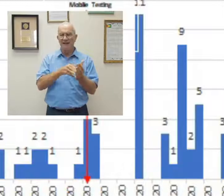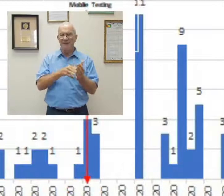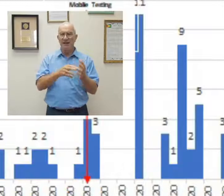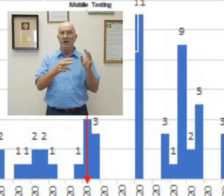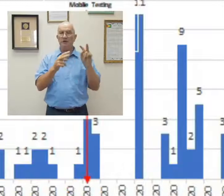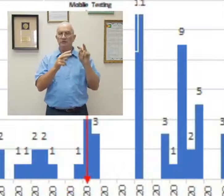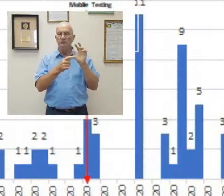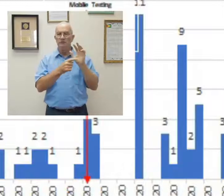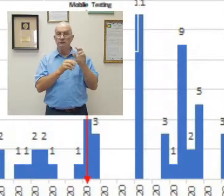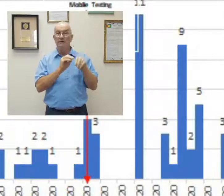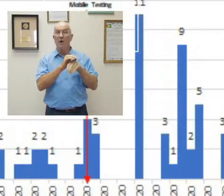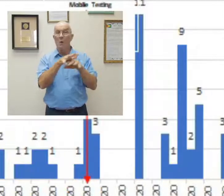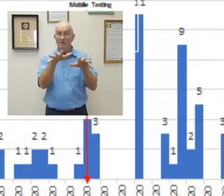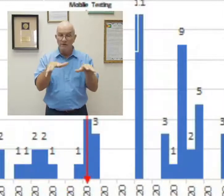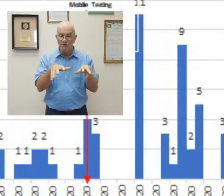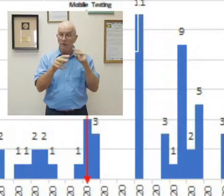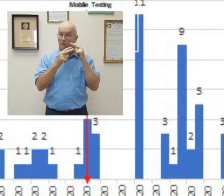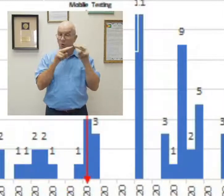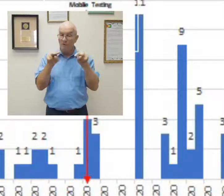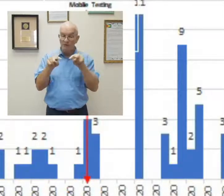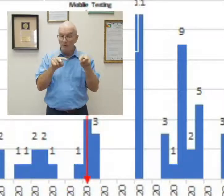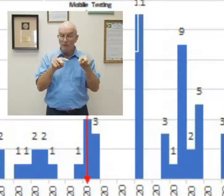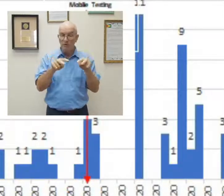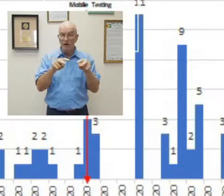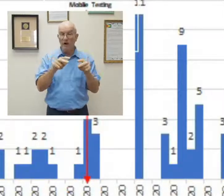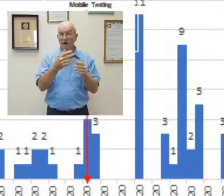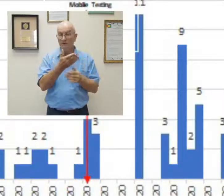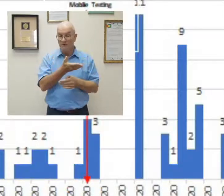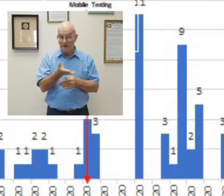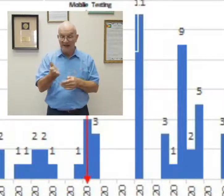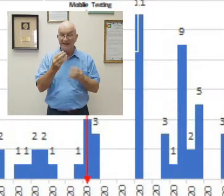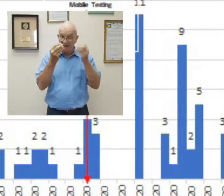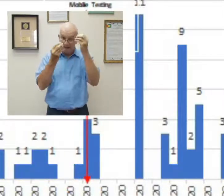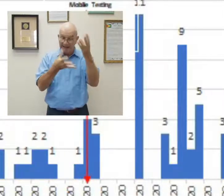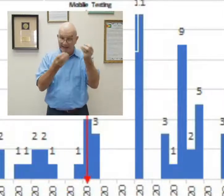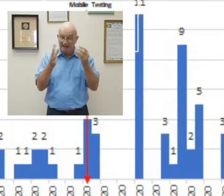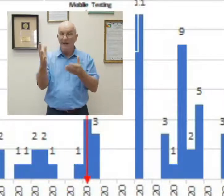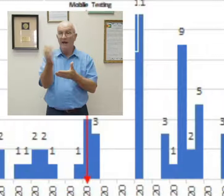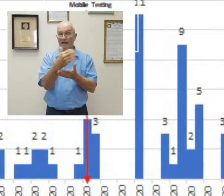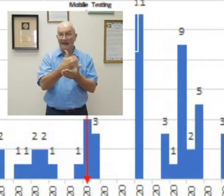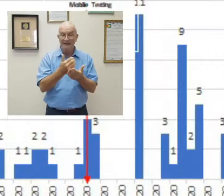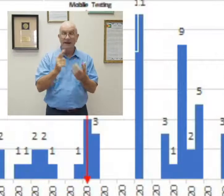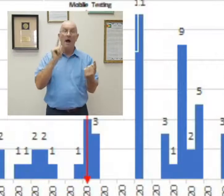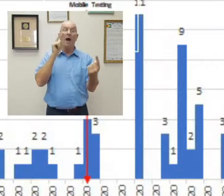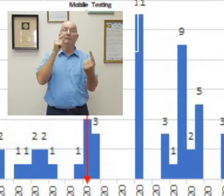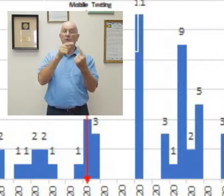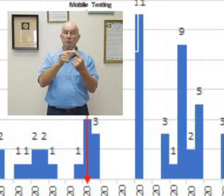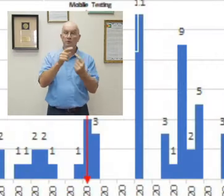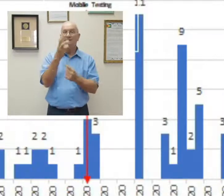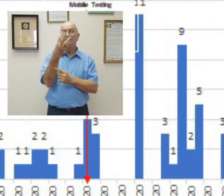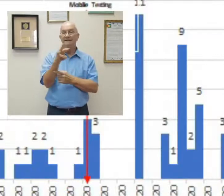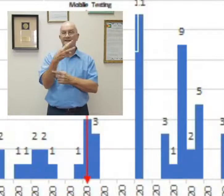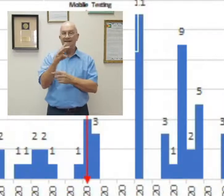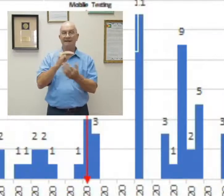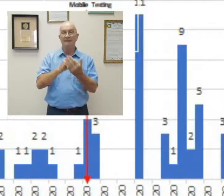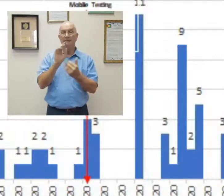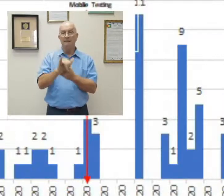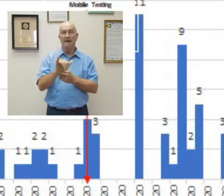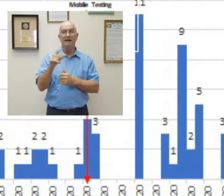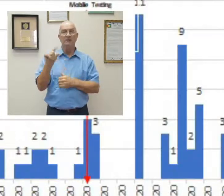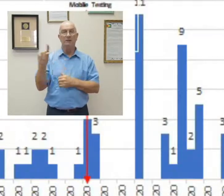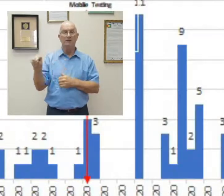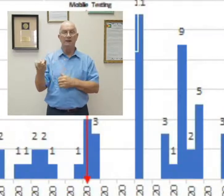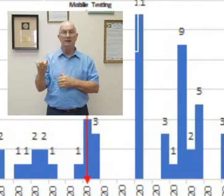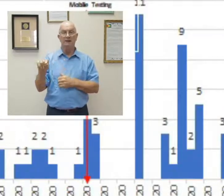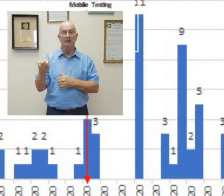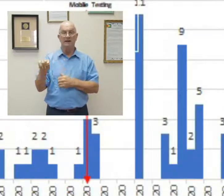overview and analysis of the surveillance data collected up to the 16th of May 2020